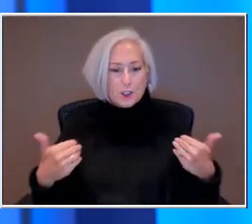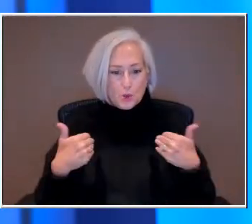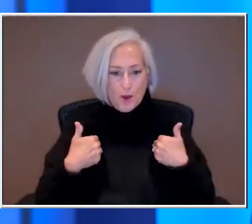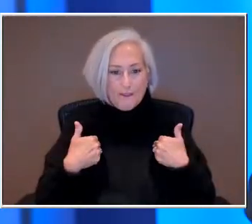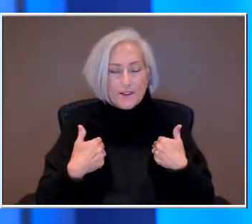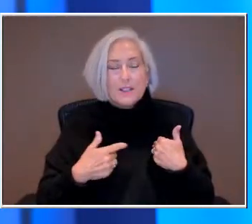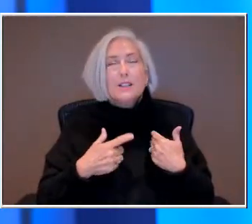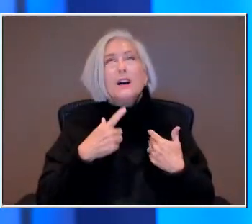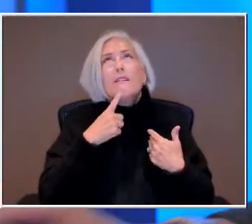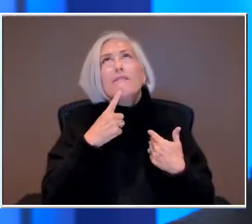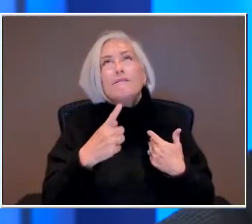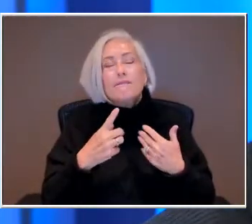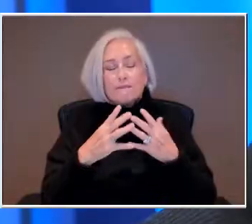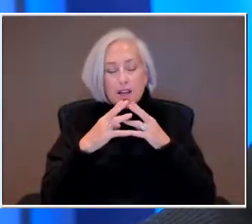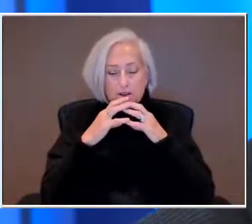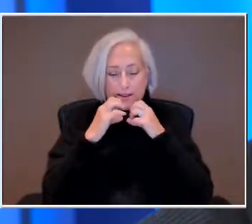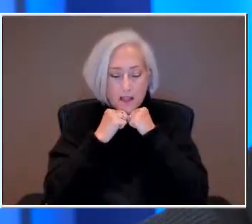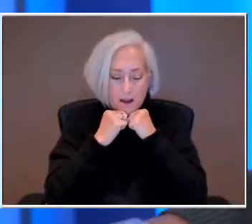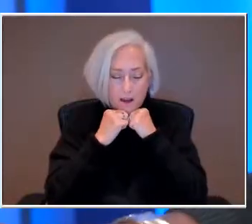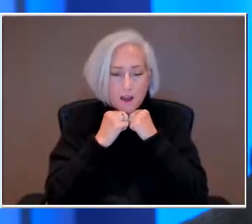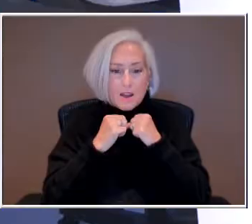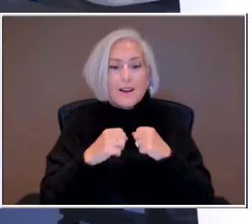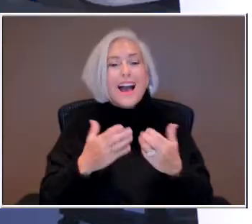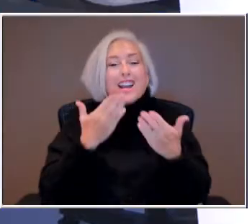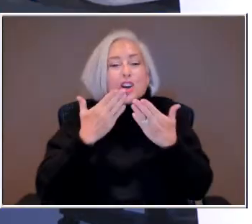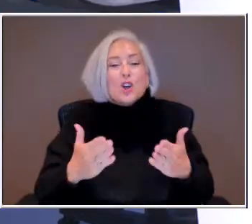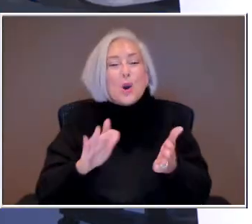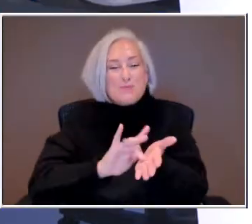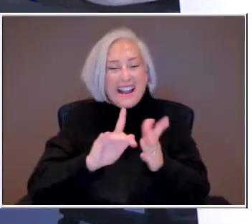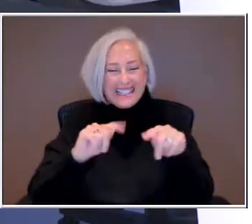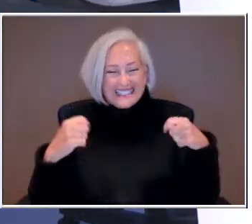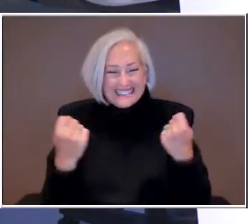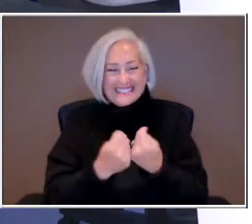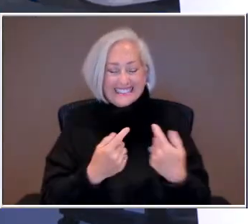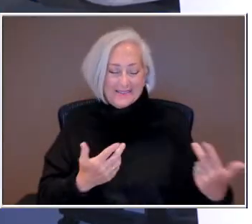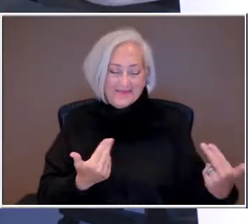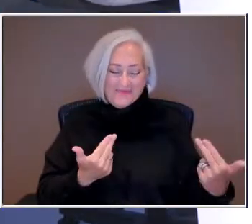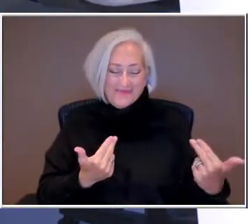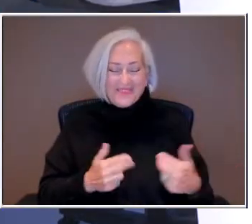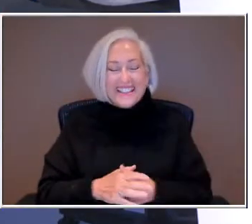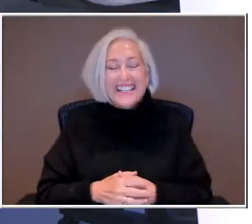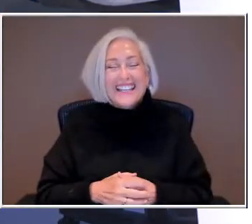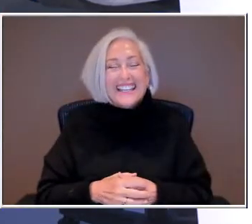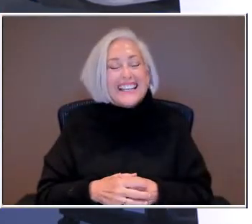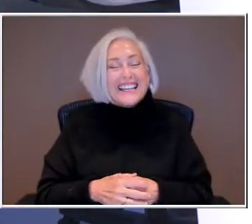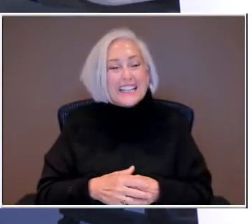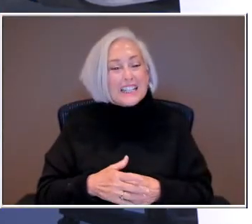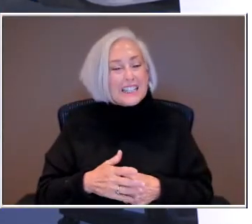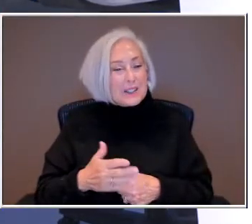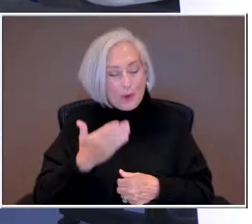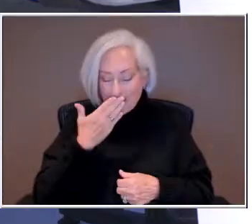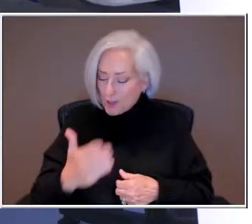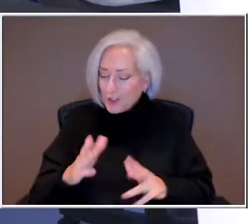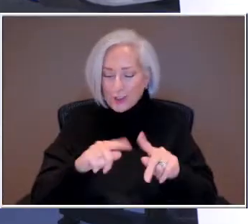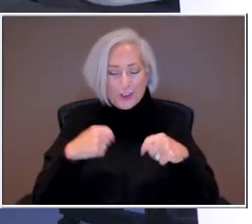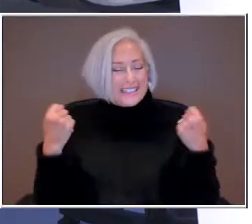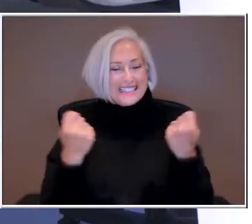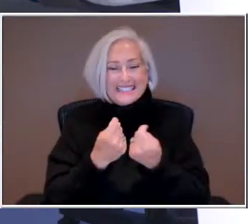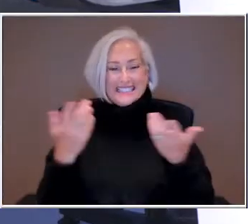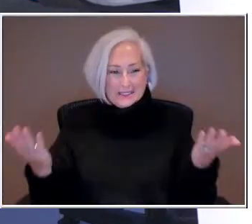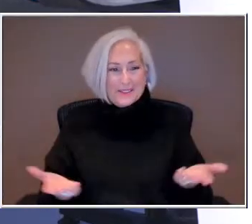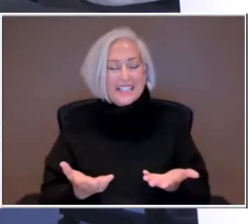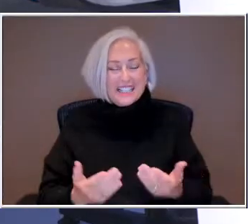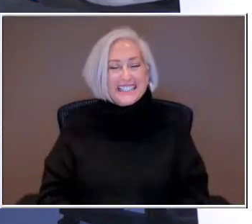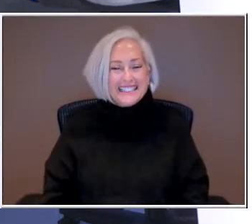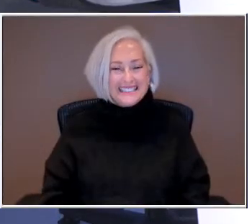fortunate. Oh, and a good medical team. So we have a good team here, and